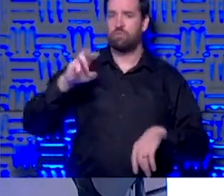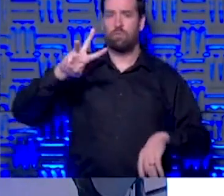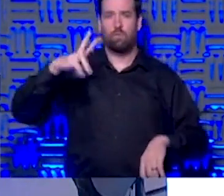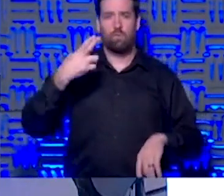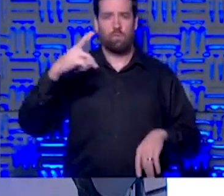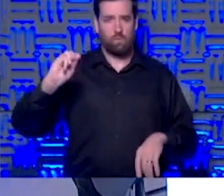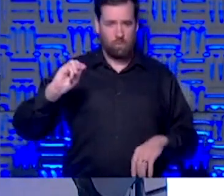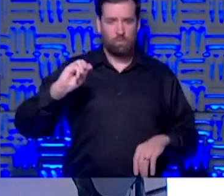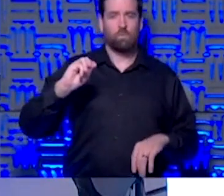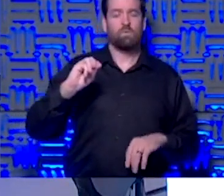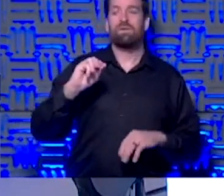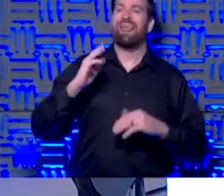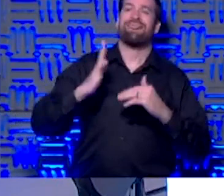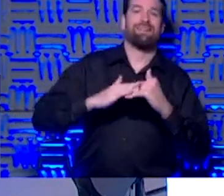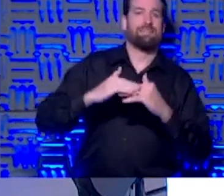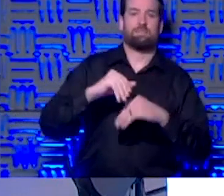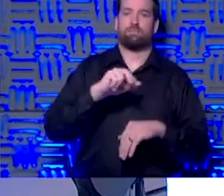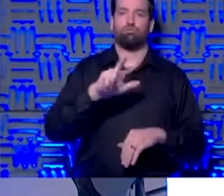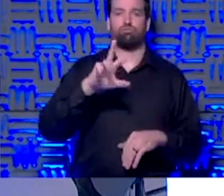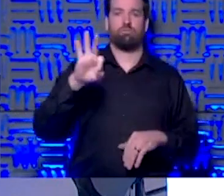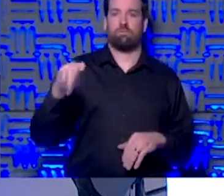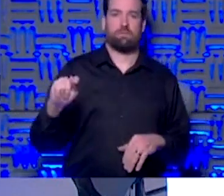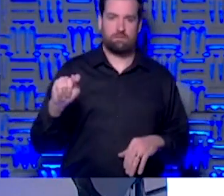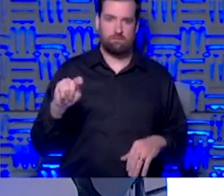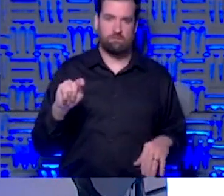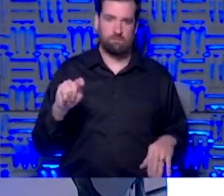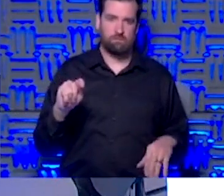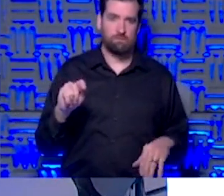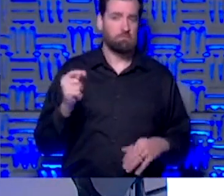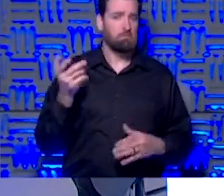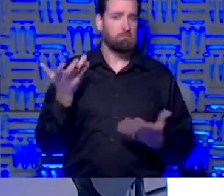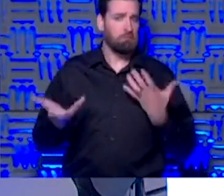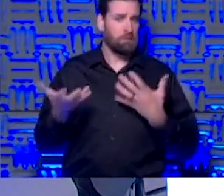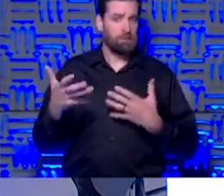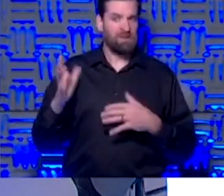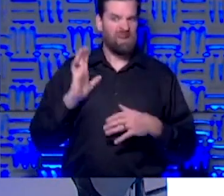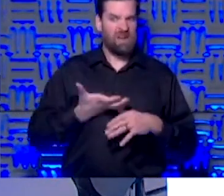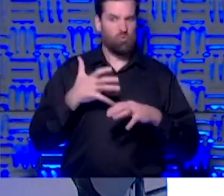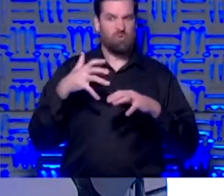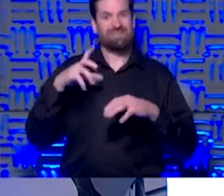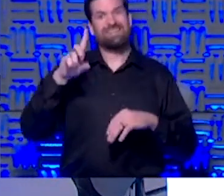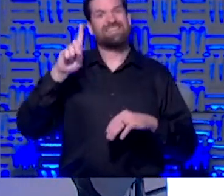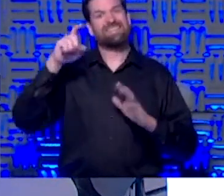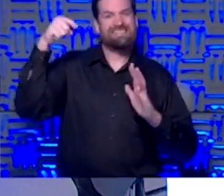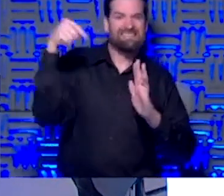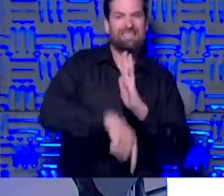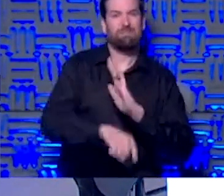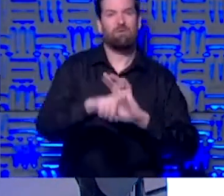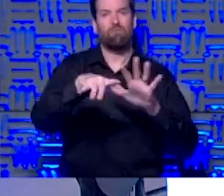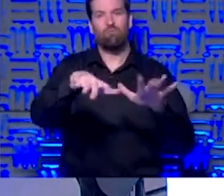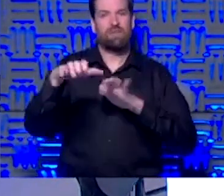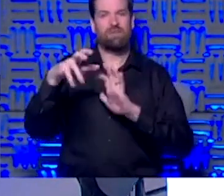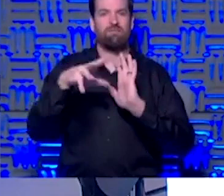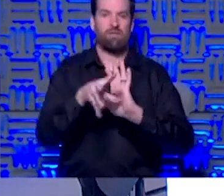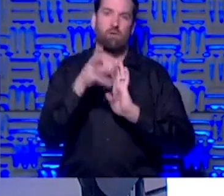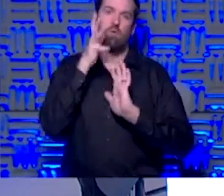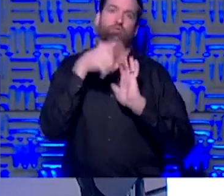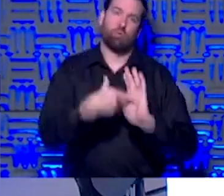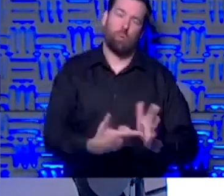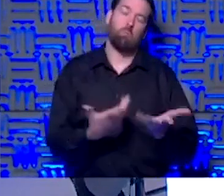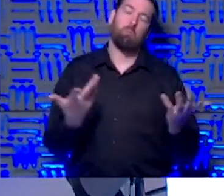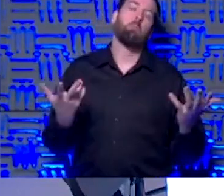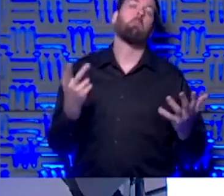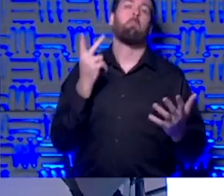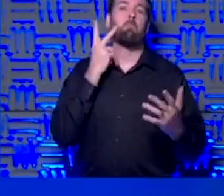has been saying at least 3 feet. Yeah. There, and that'll, maybe our deep freeze video will show a little bit about that. At least 3 feet,